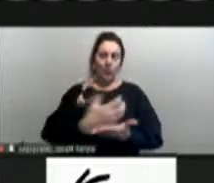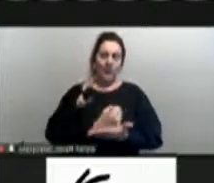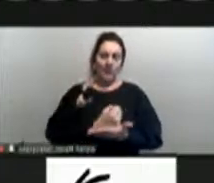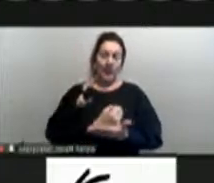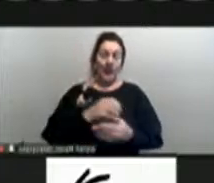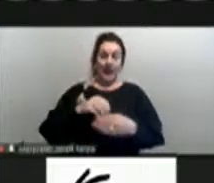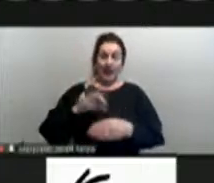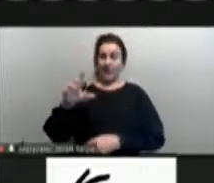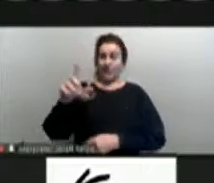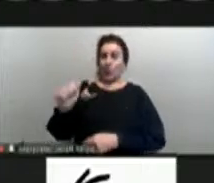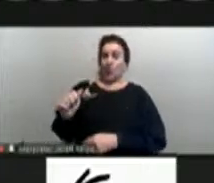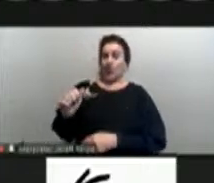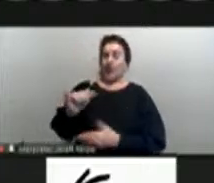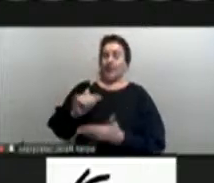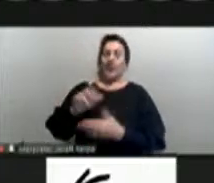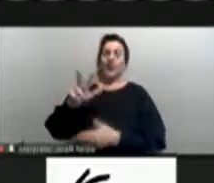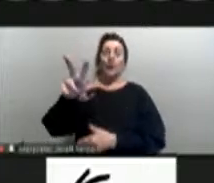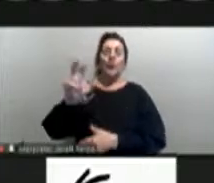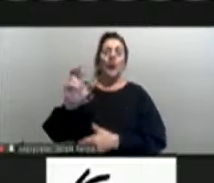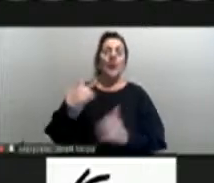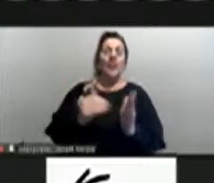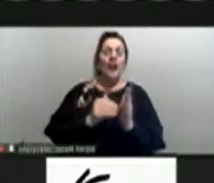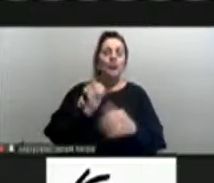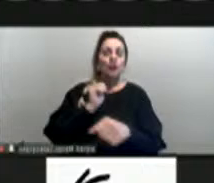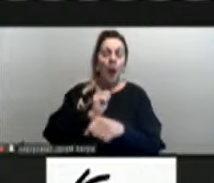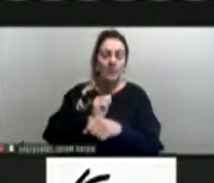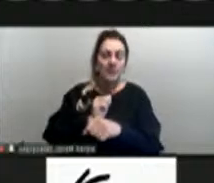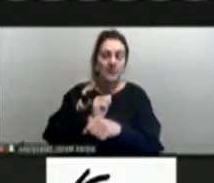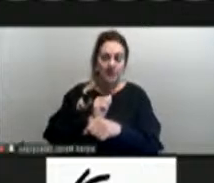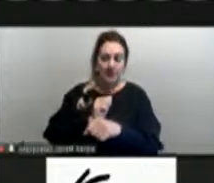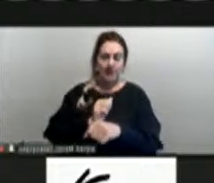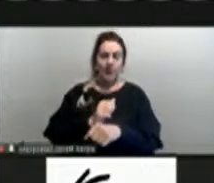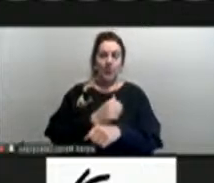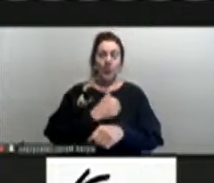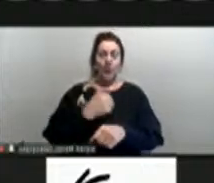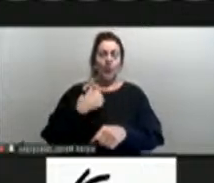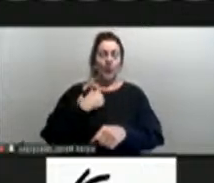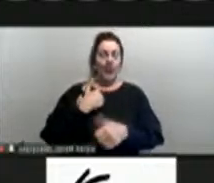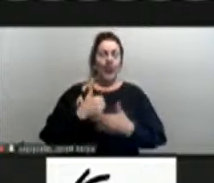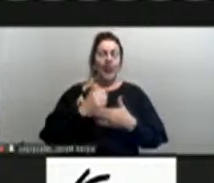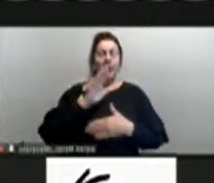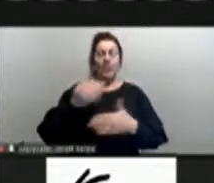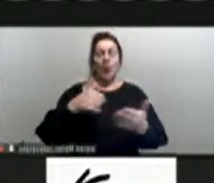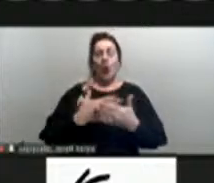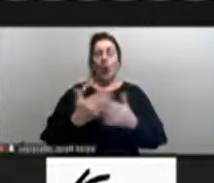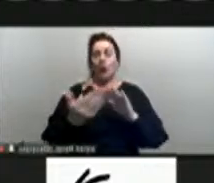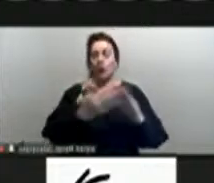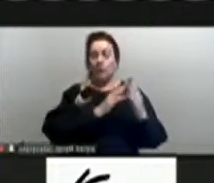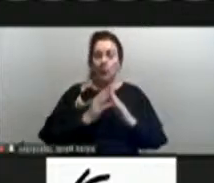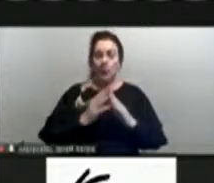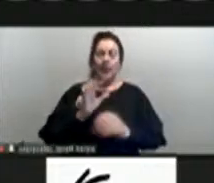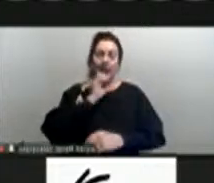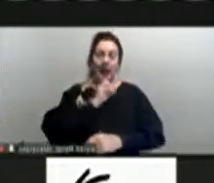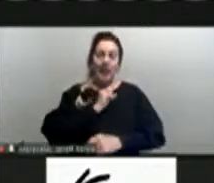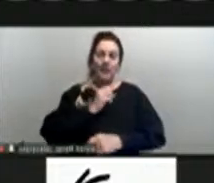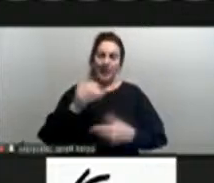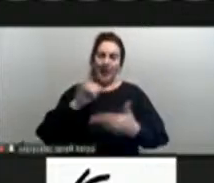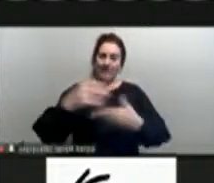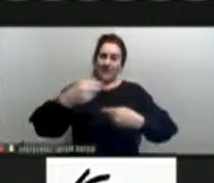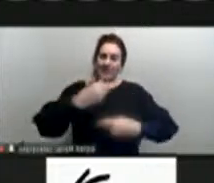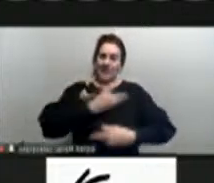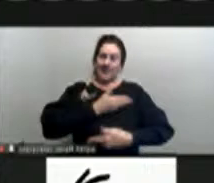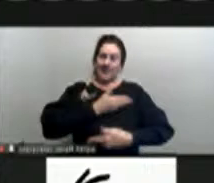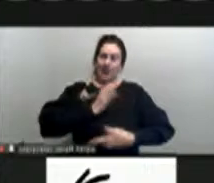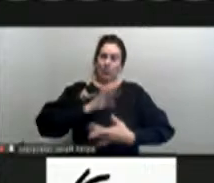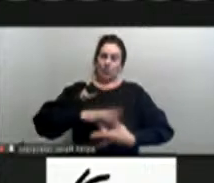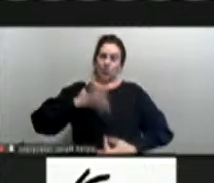is close to 300,000 jobs. The arts reach all communities, affect all ages, and feed our souls. This past year has been challenging